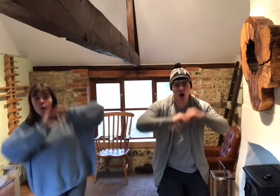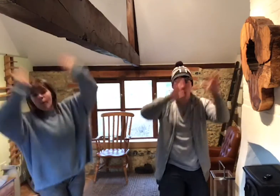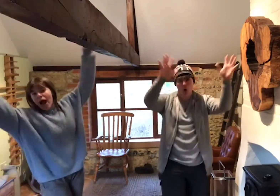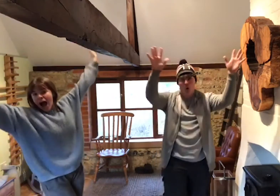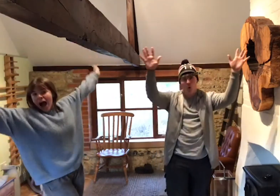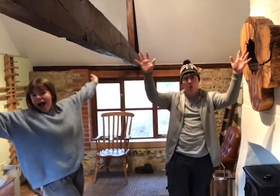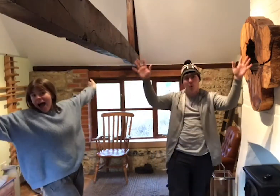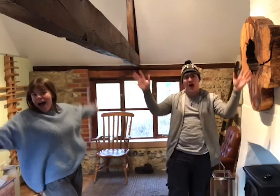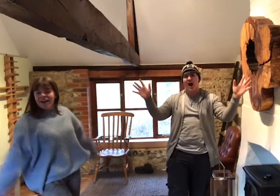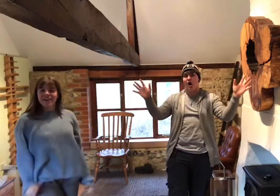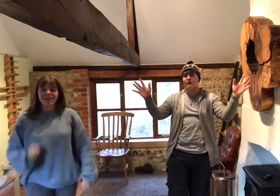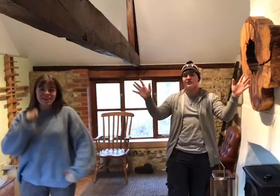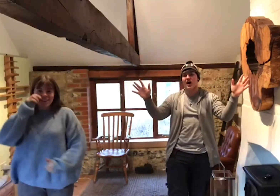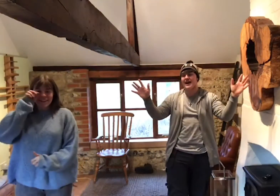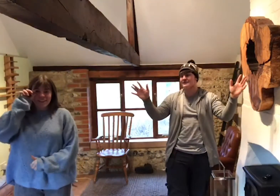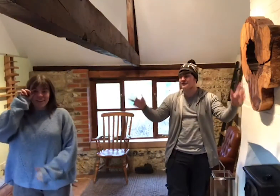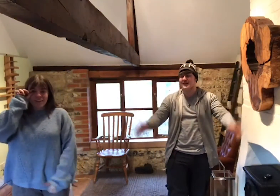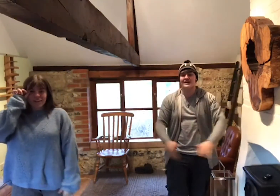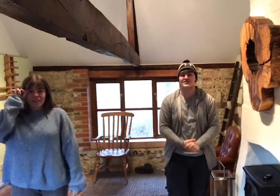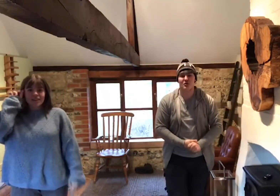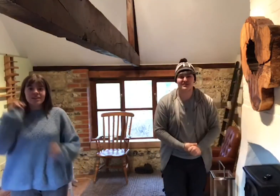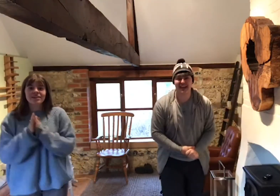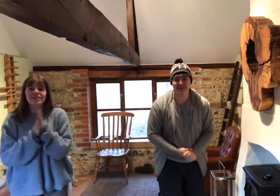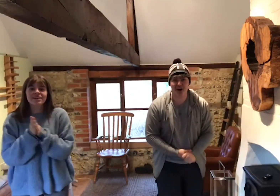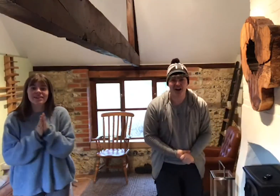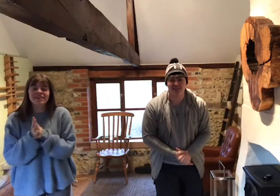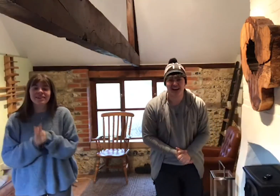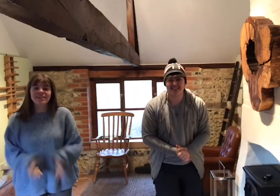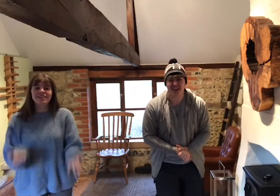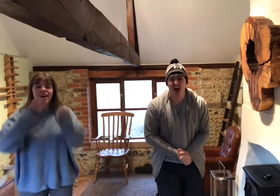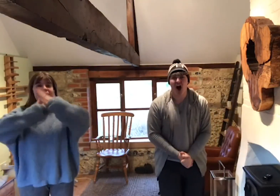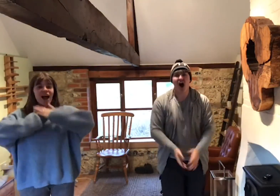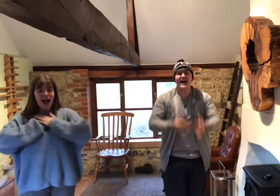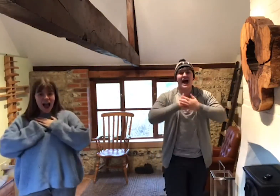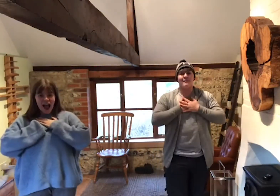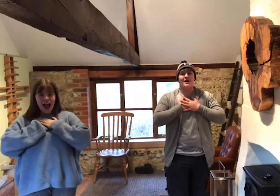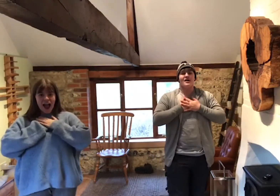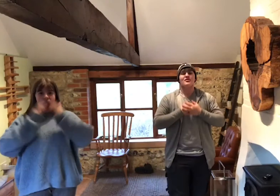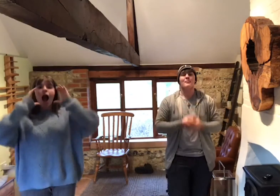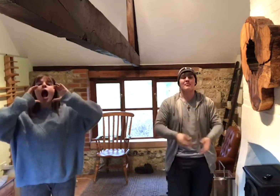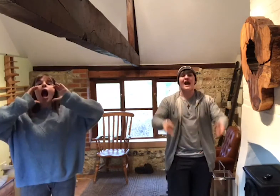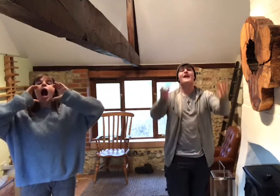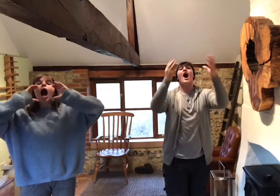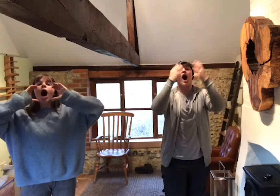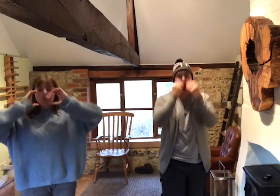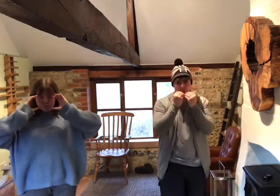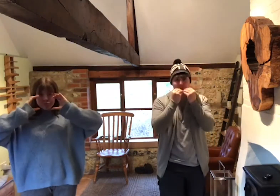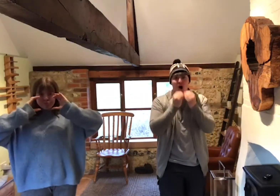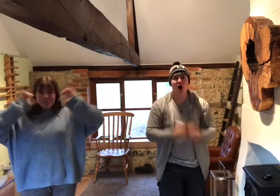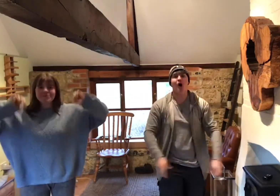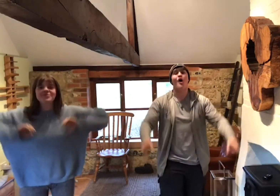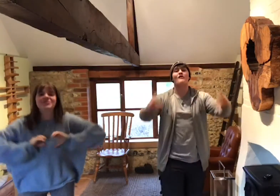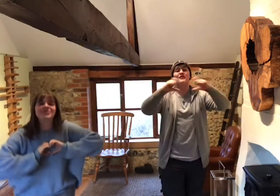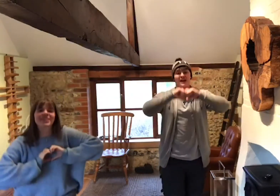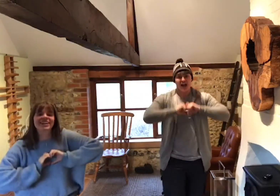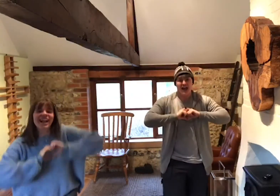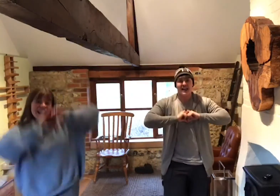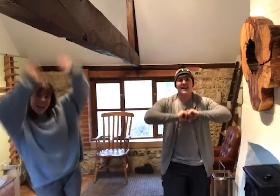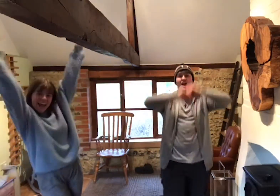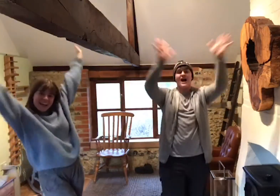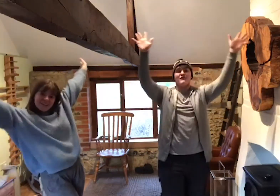then of life. So altogether, that's I am the bread